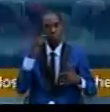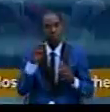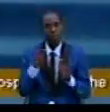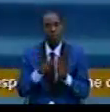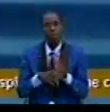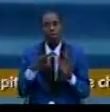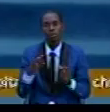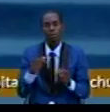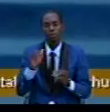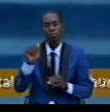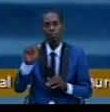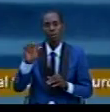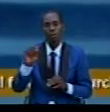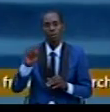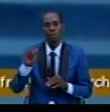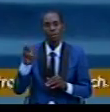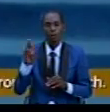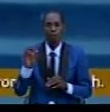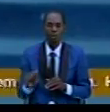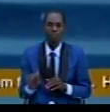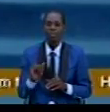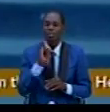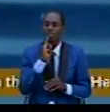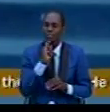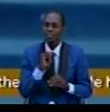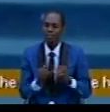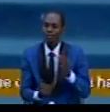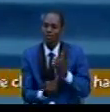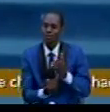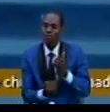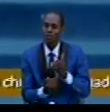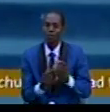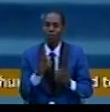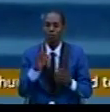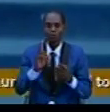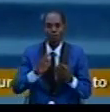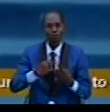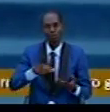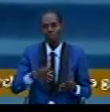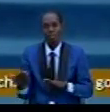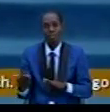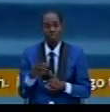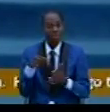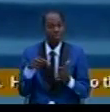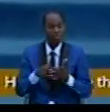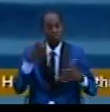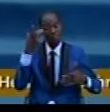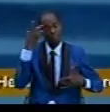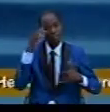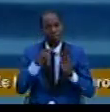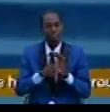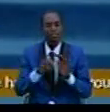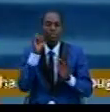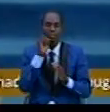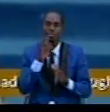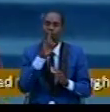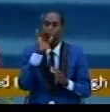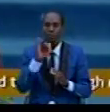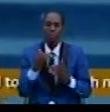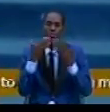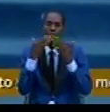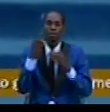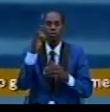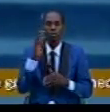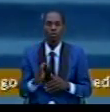a junior one to death. This sickness, I really thank God. It seems that our father